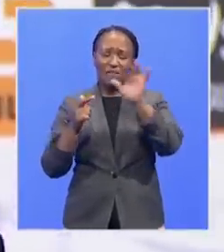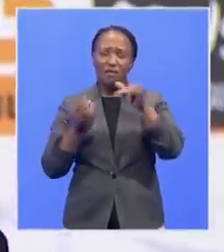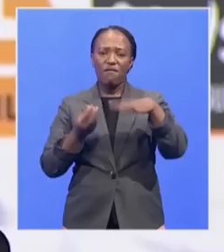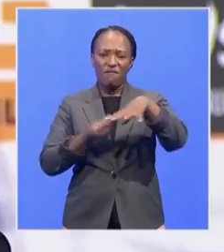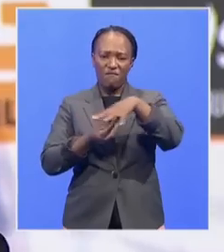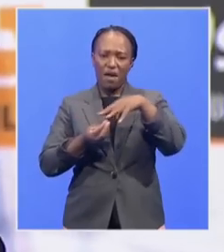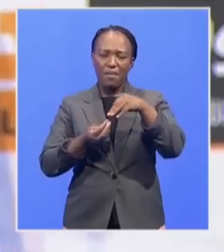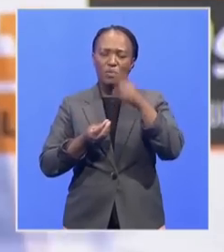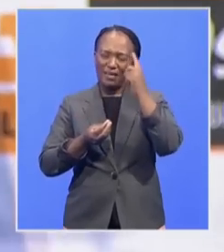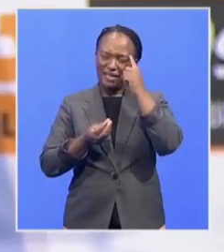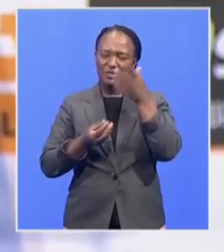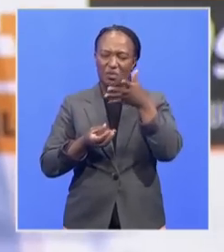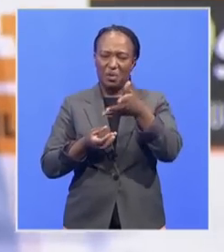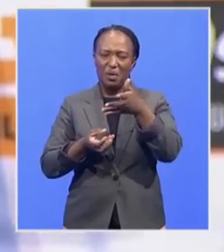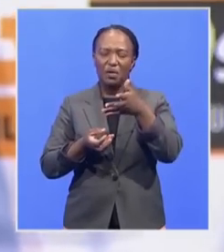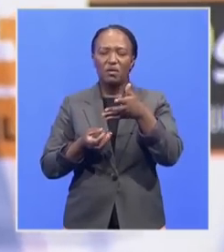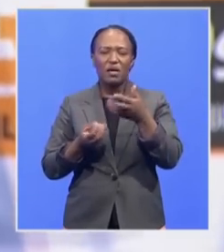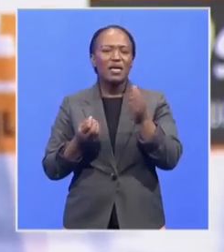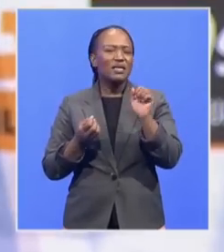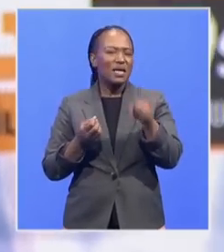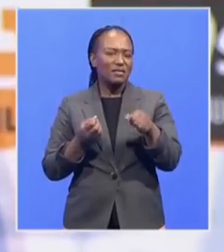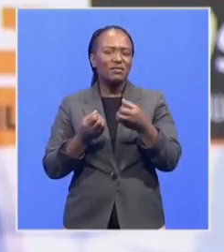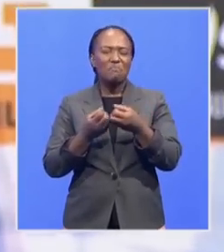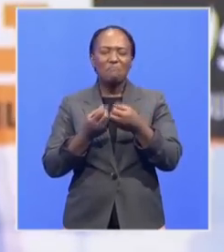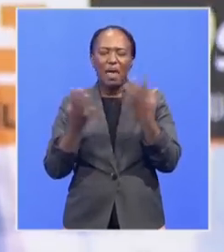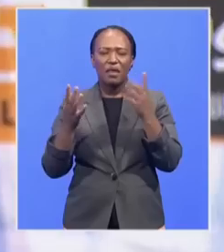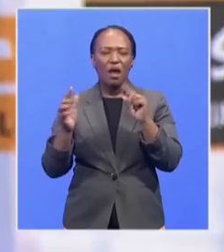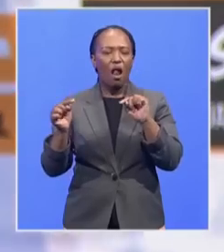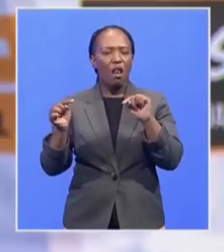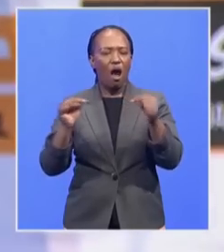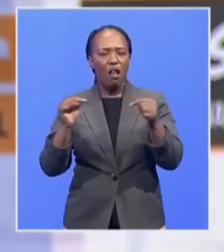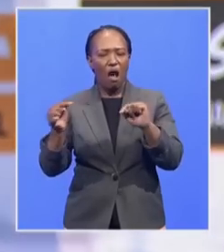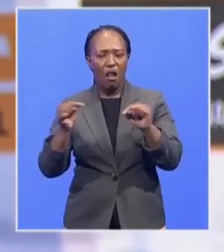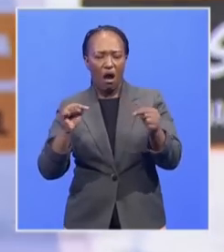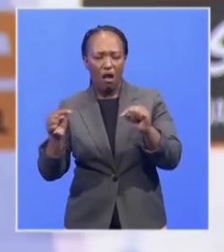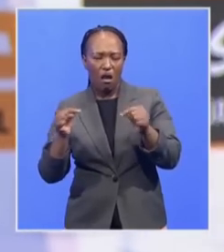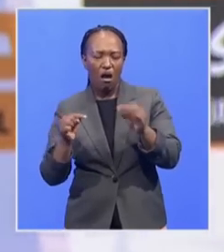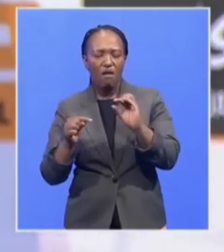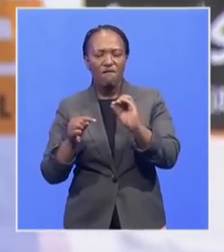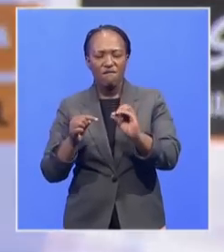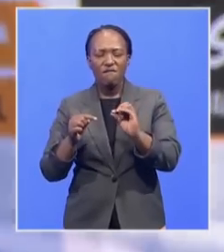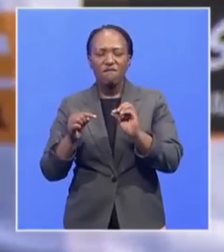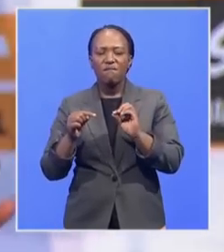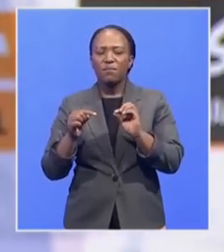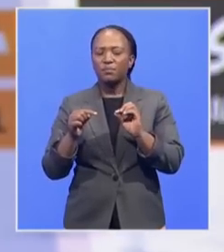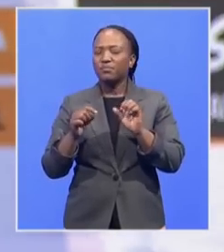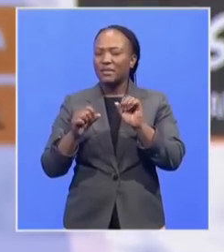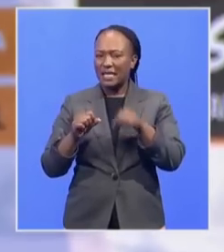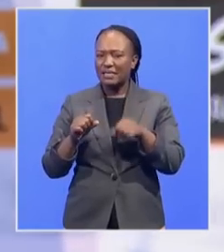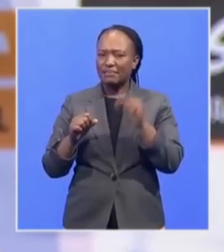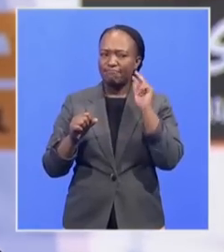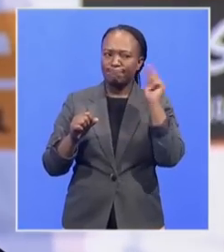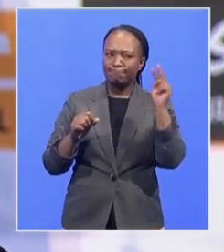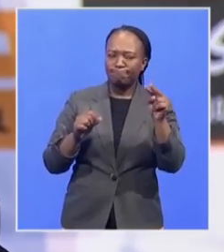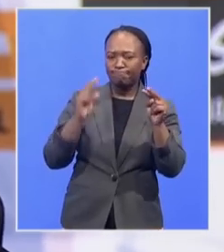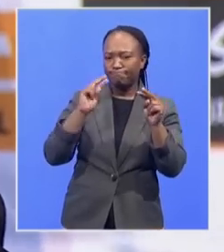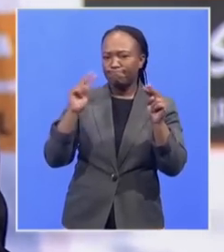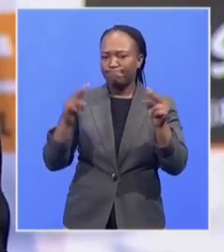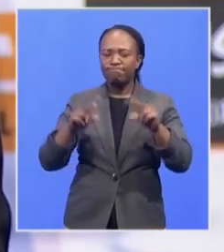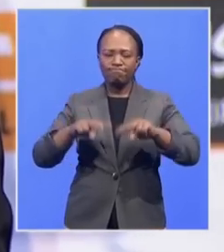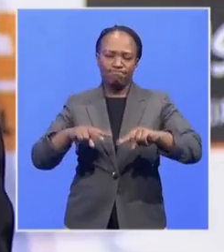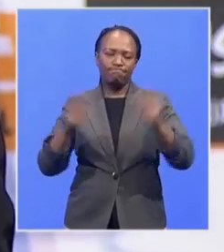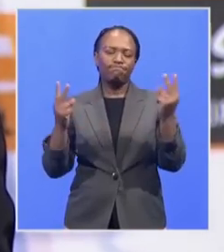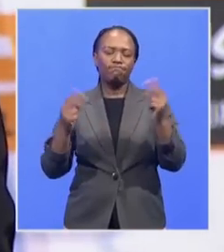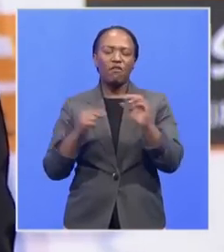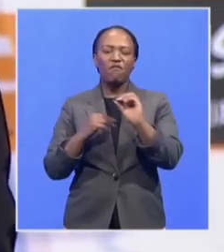There are quarrels, there are disagreements, and yes, there are differences on all manner of things, and there